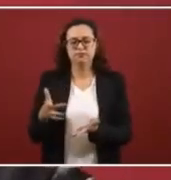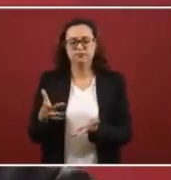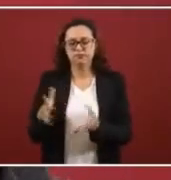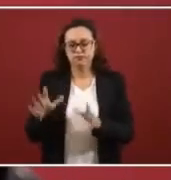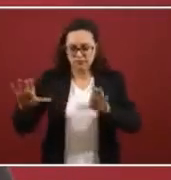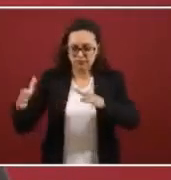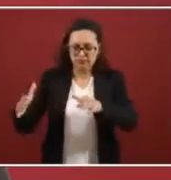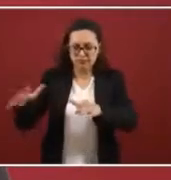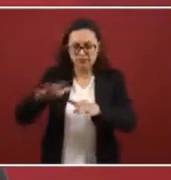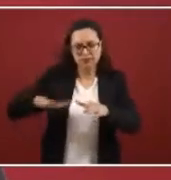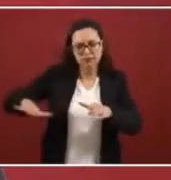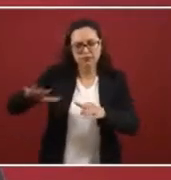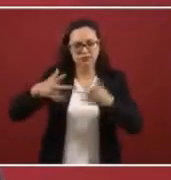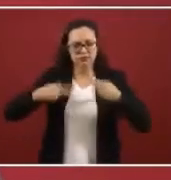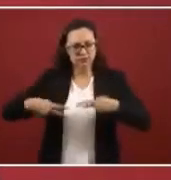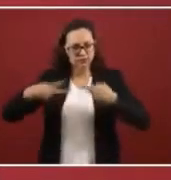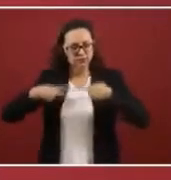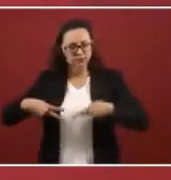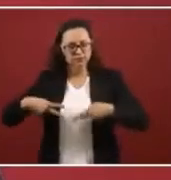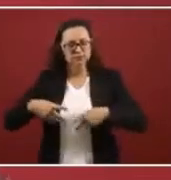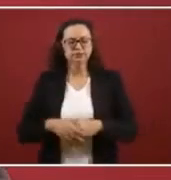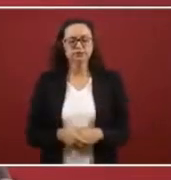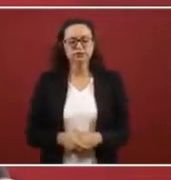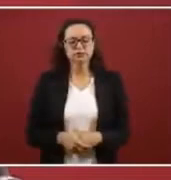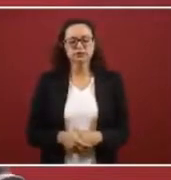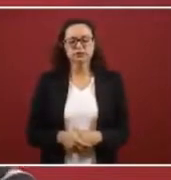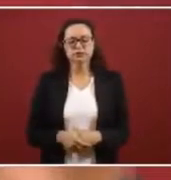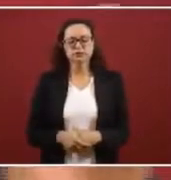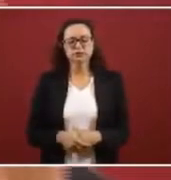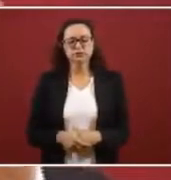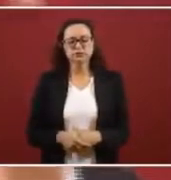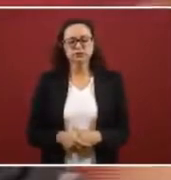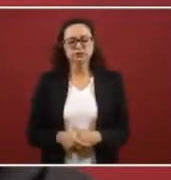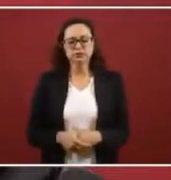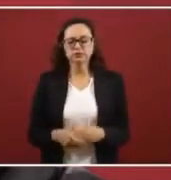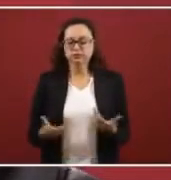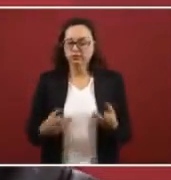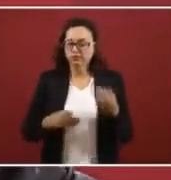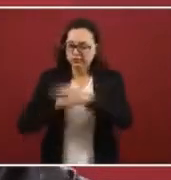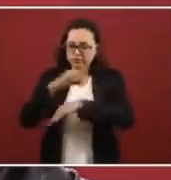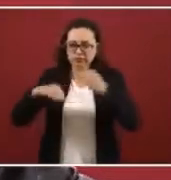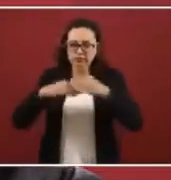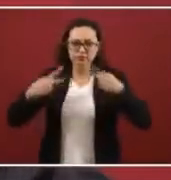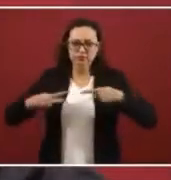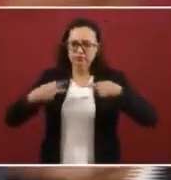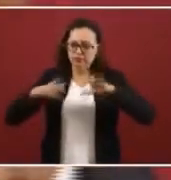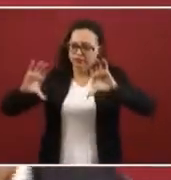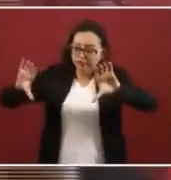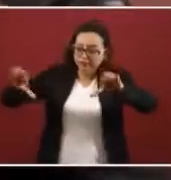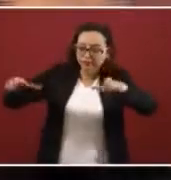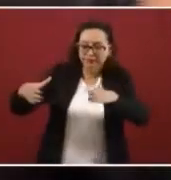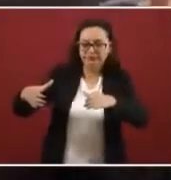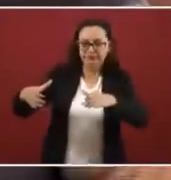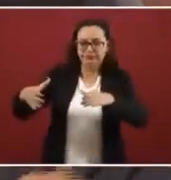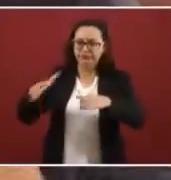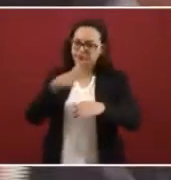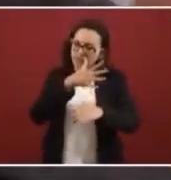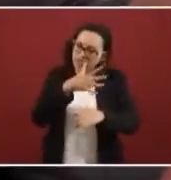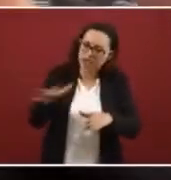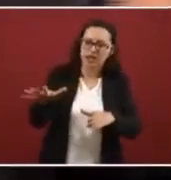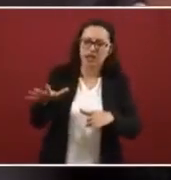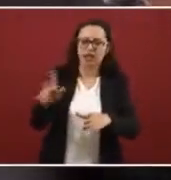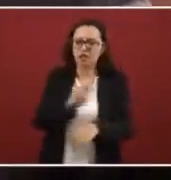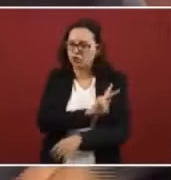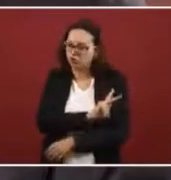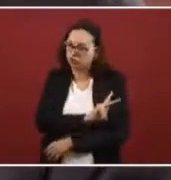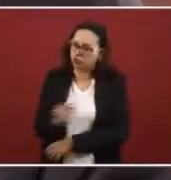de la población, for a sector of the population, un apoyo colectivo, which is a collective support, general, general,